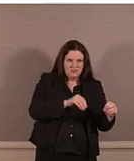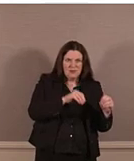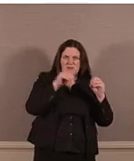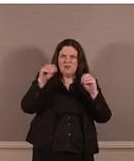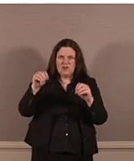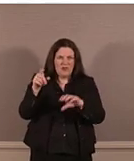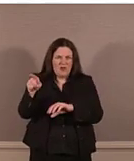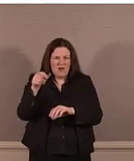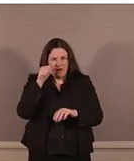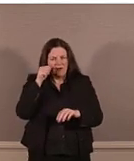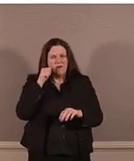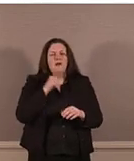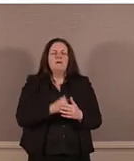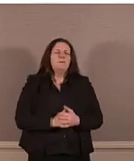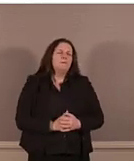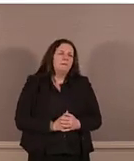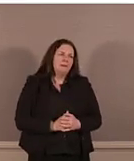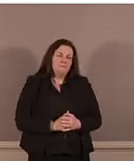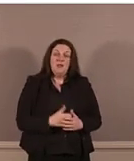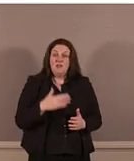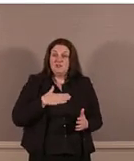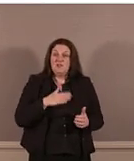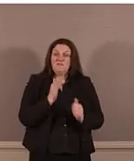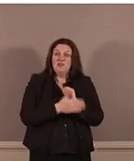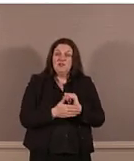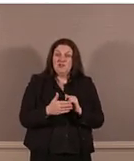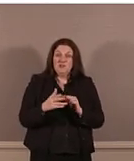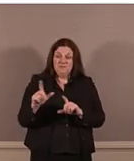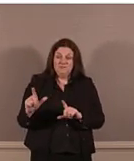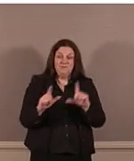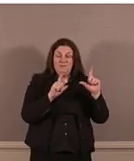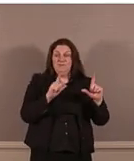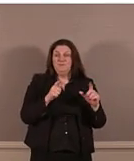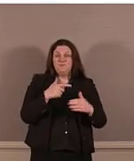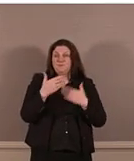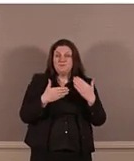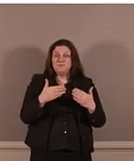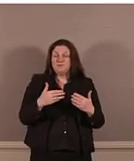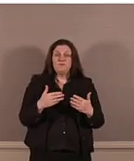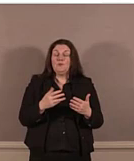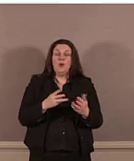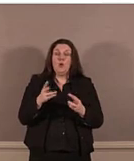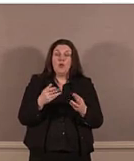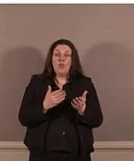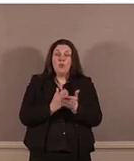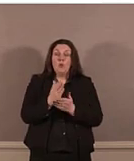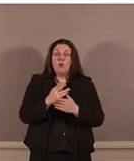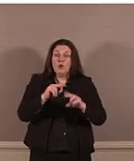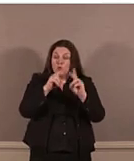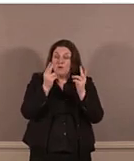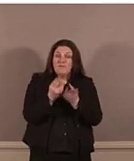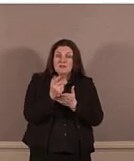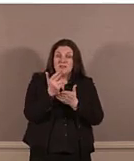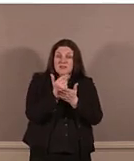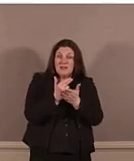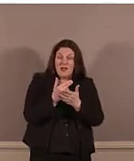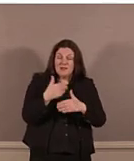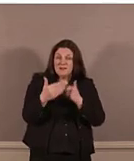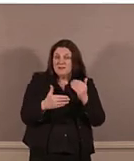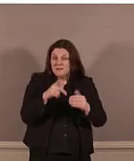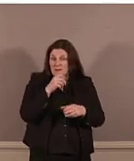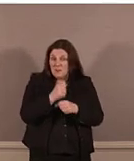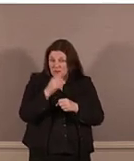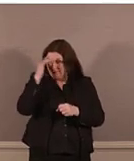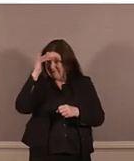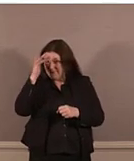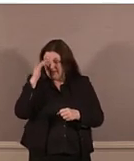there. And I suppose I'll end just really with something that we worked through when we were working through the universal design, and it was just to touch